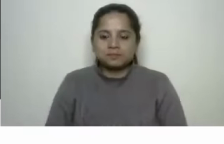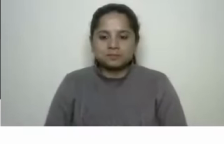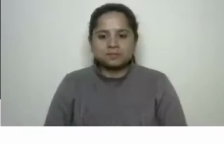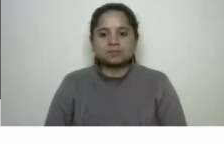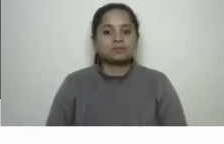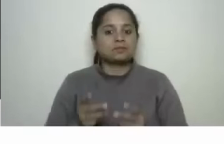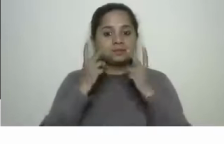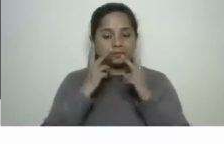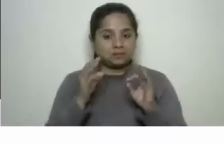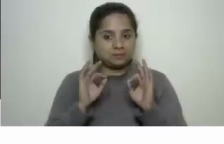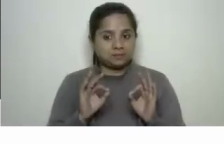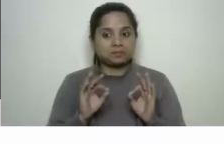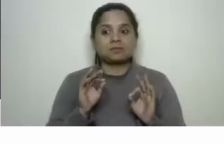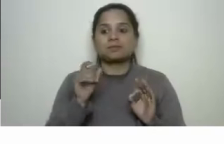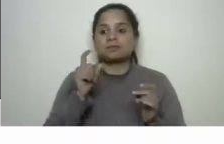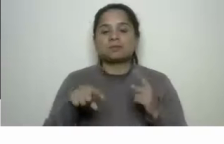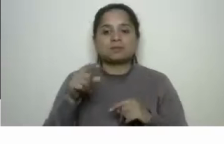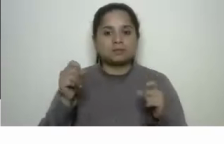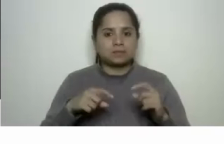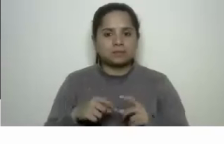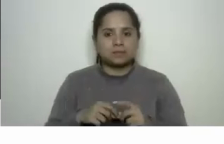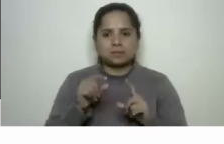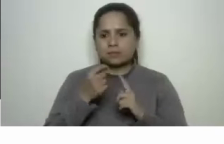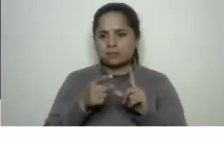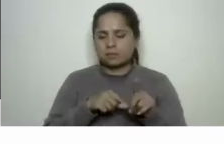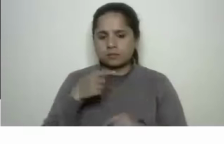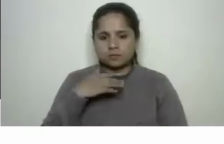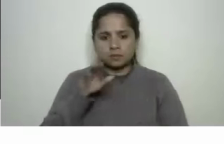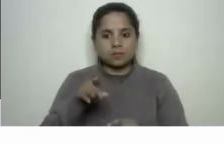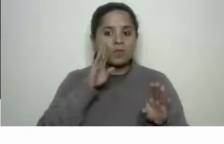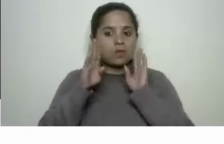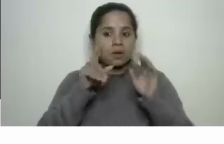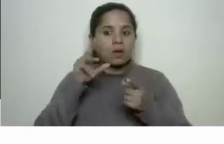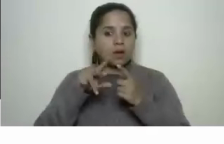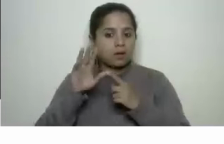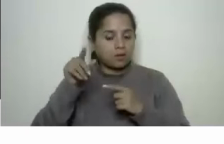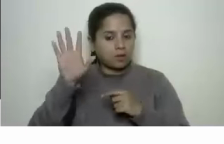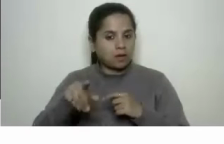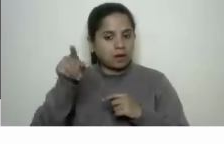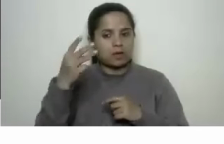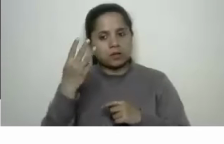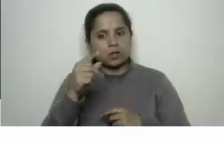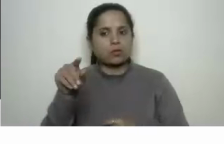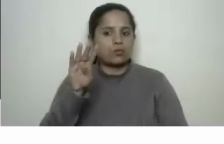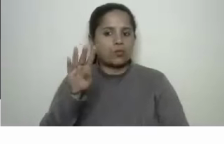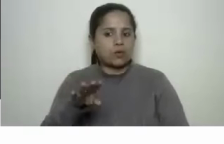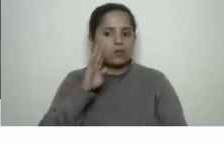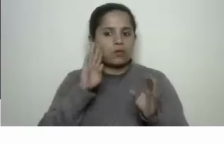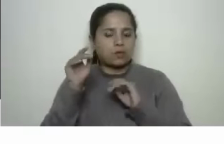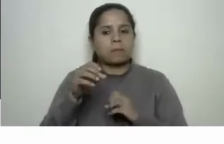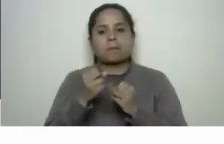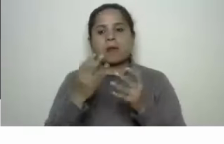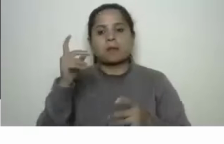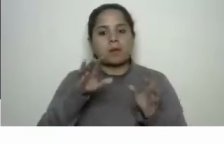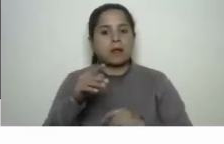Look, we So, I have mean, some the responses. We have some responses yeah, on Facebook also in the range of 3 to 4. And many people have uh-huh,